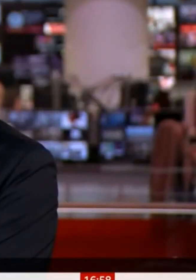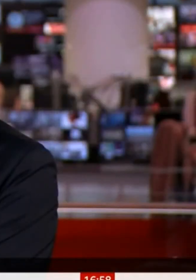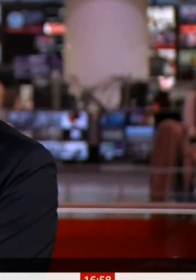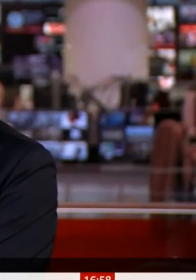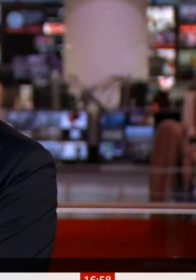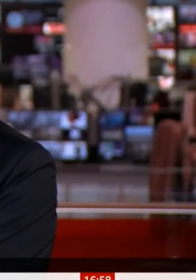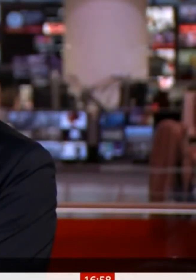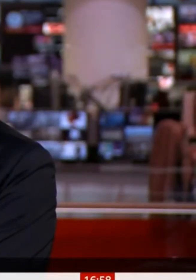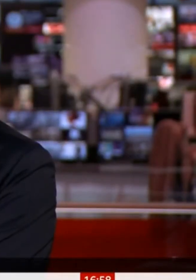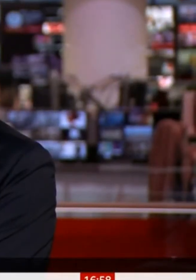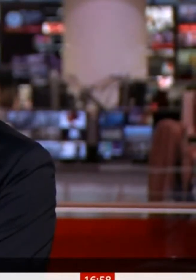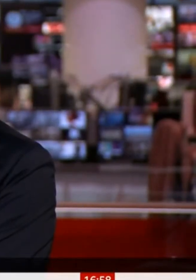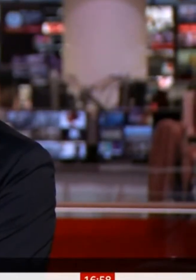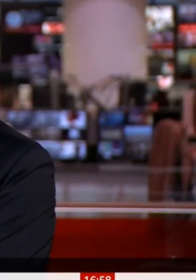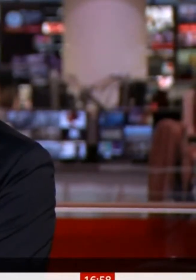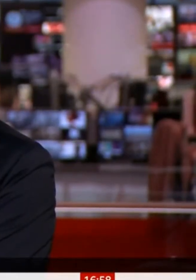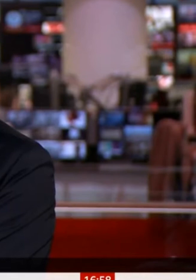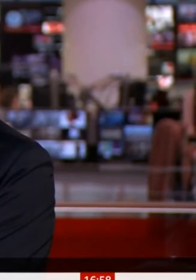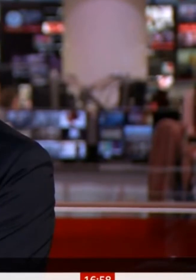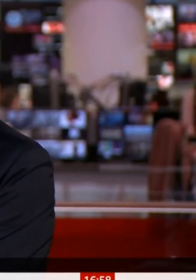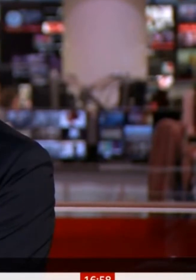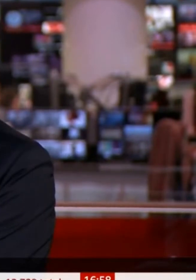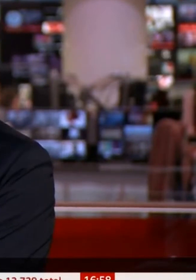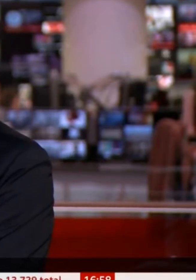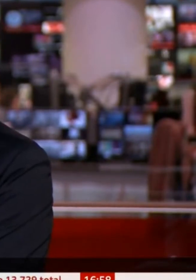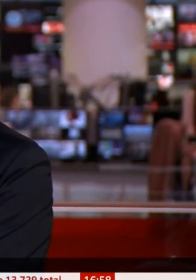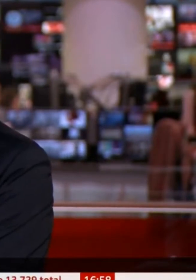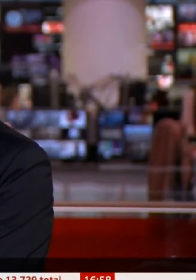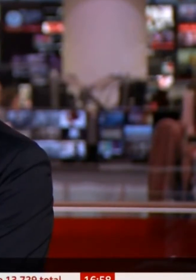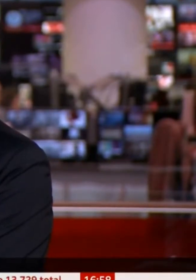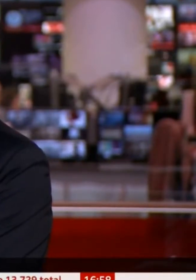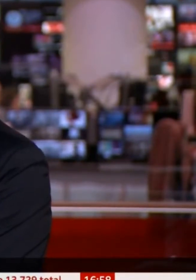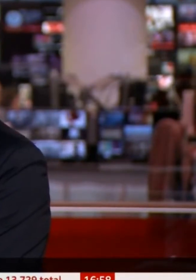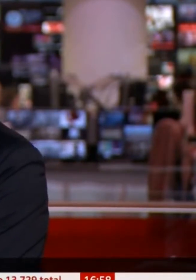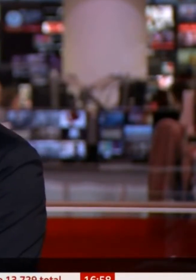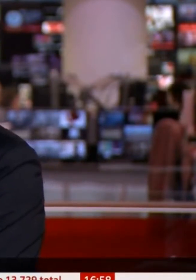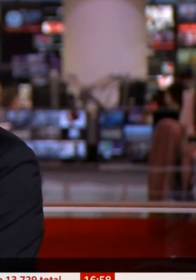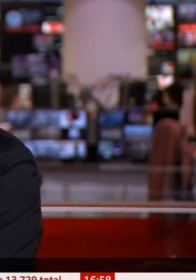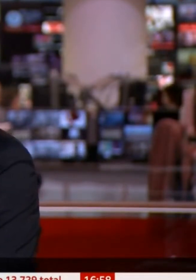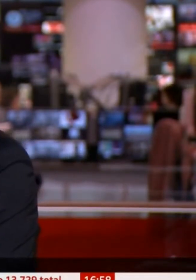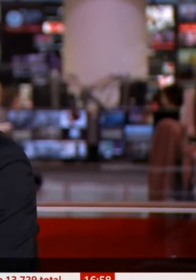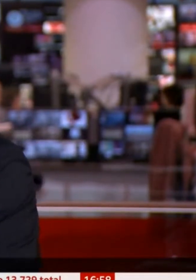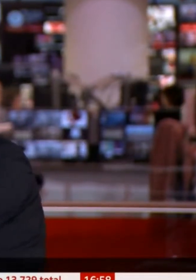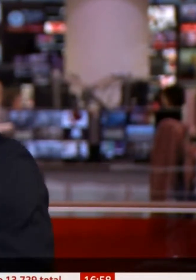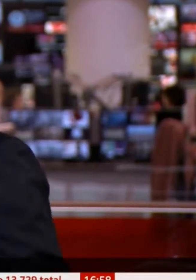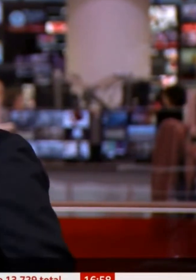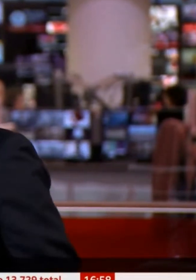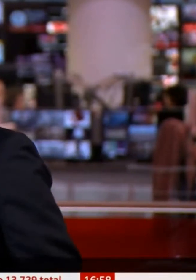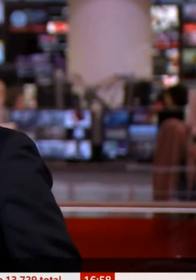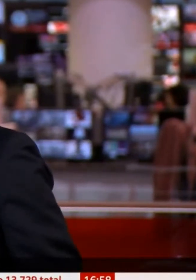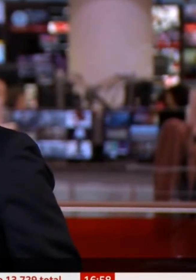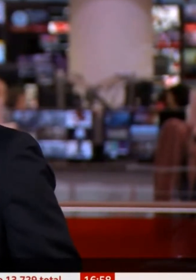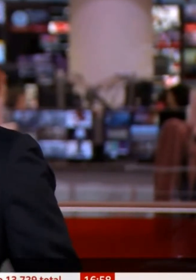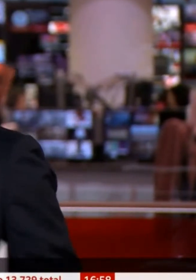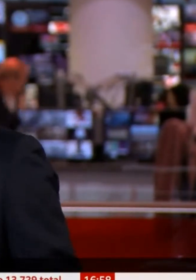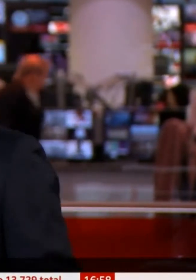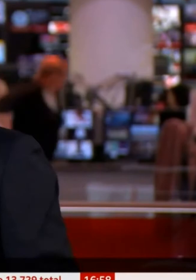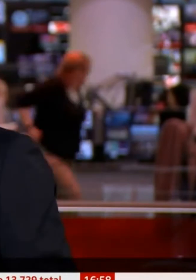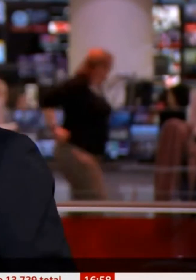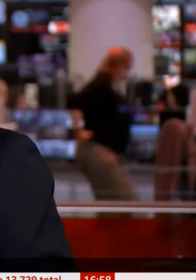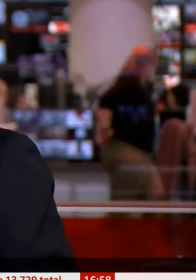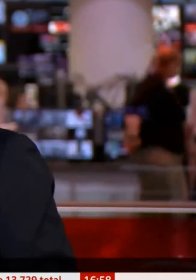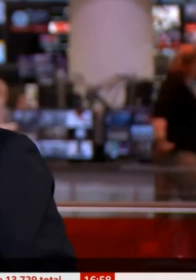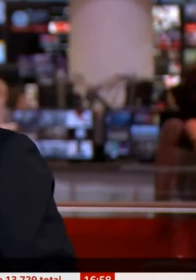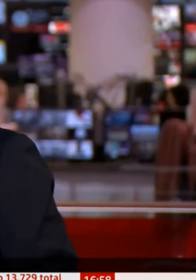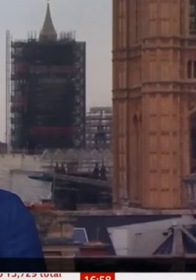We have got the latest Downing Street coronavirus briefing coming up in the next few minutes or so. Before we get there, let's talk to our chief